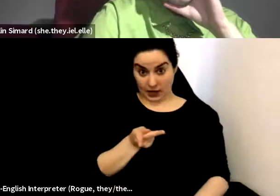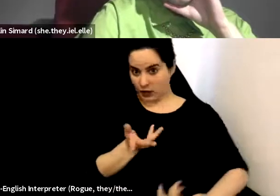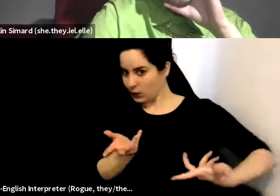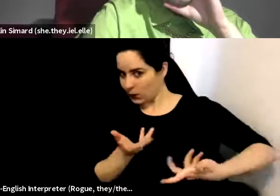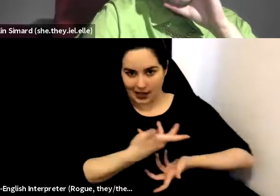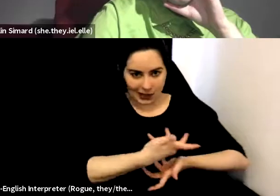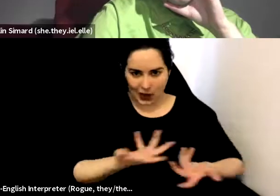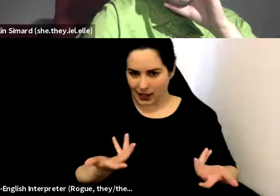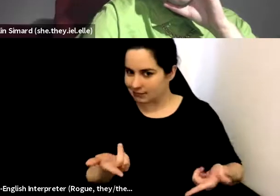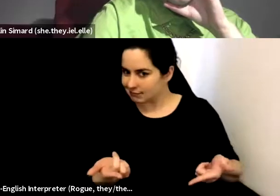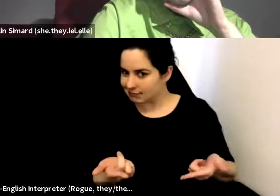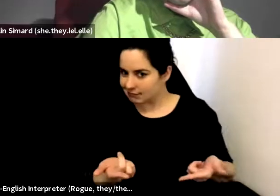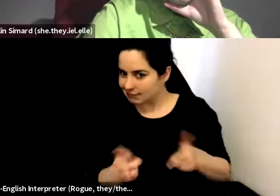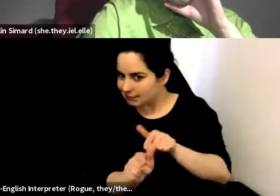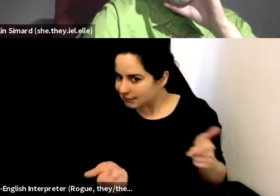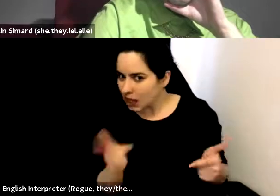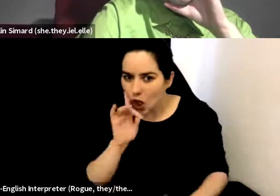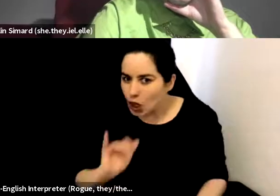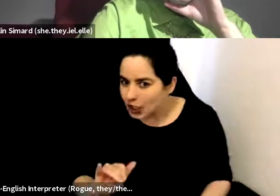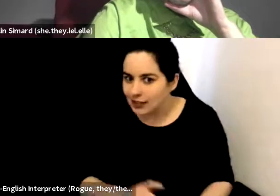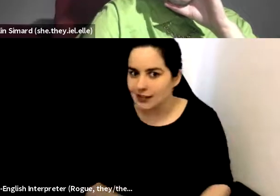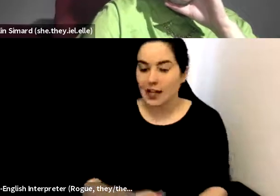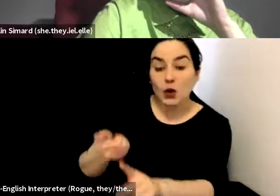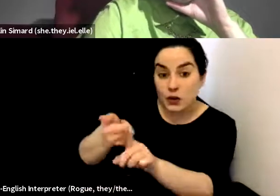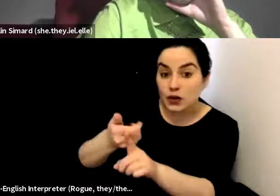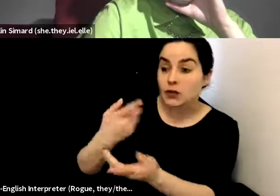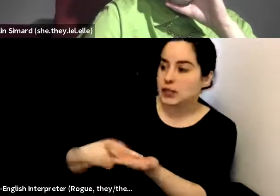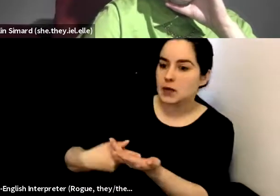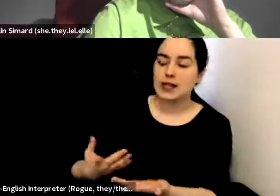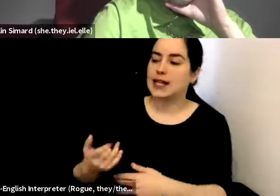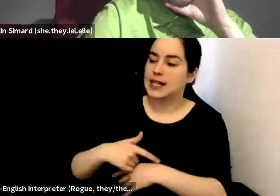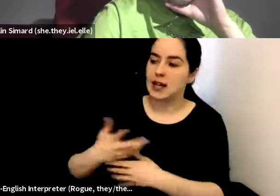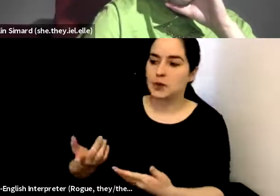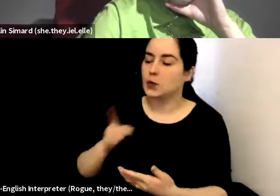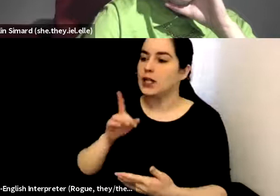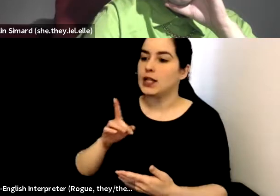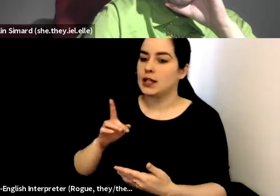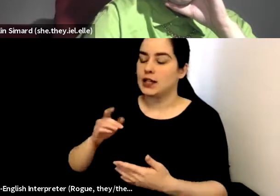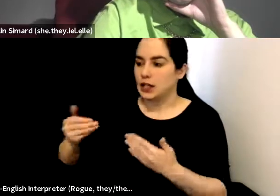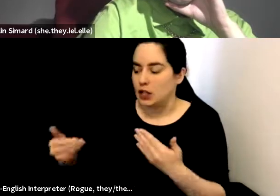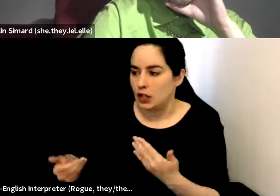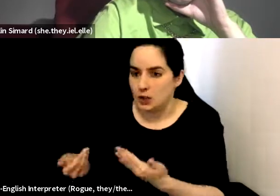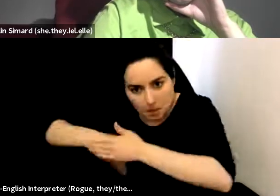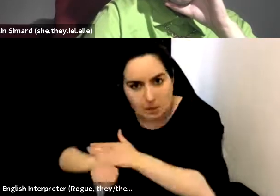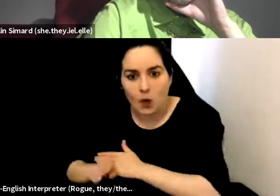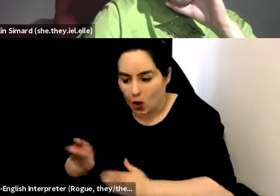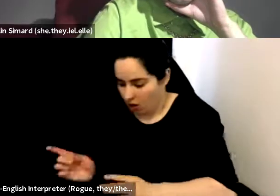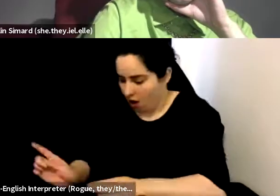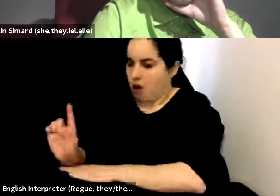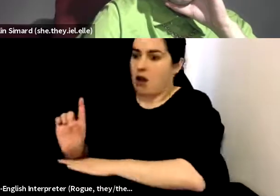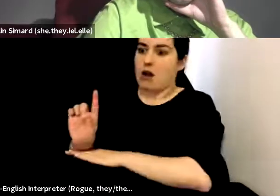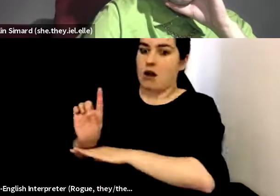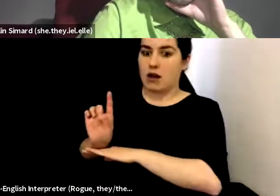were talking about this time and this resurrection and thinking about my, like,